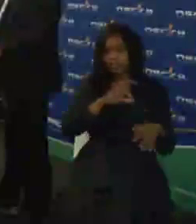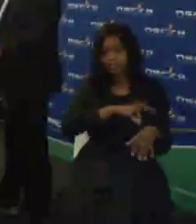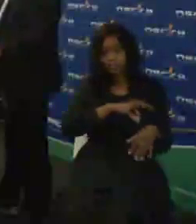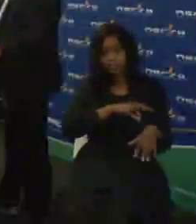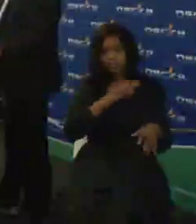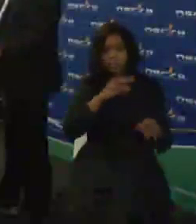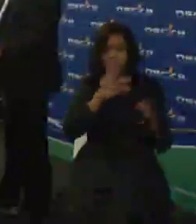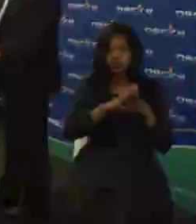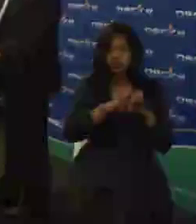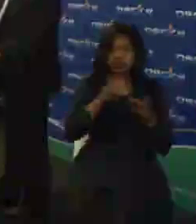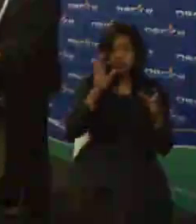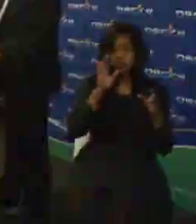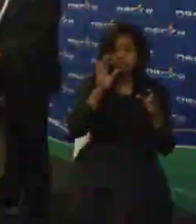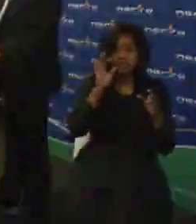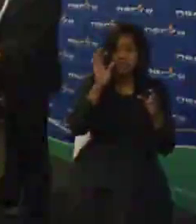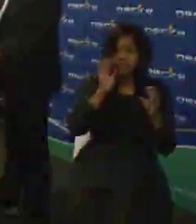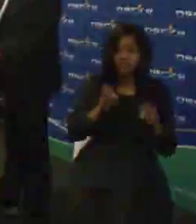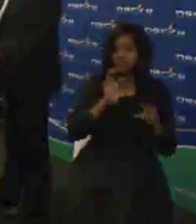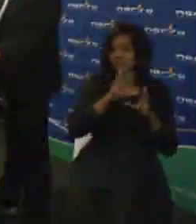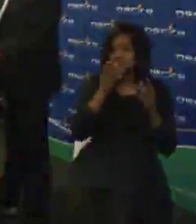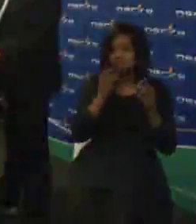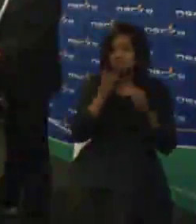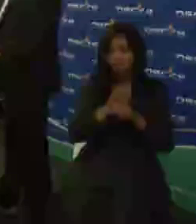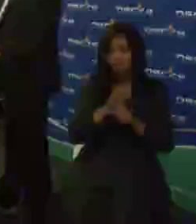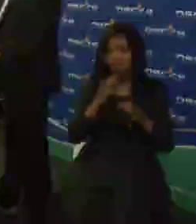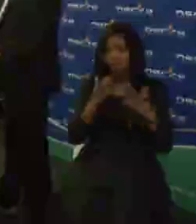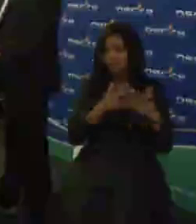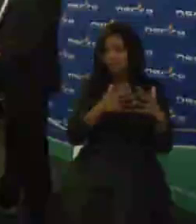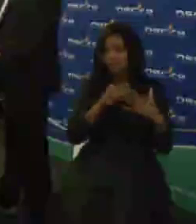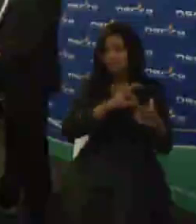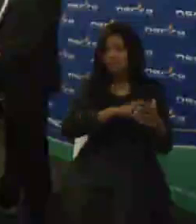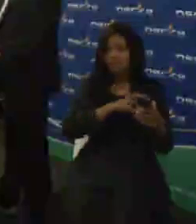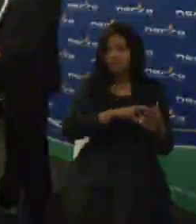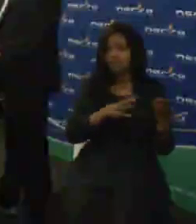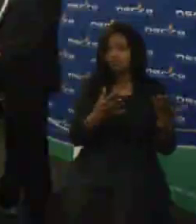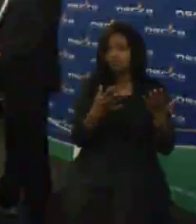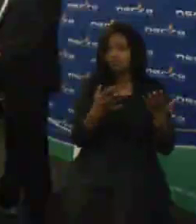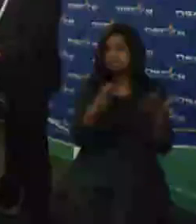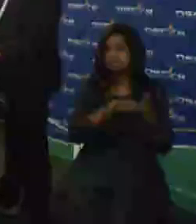making. Eskom is not making profits. Now, just to